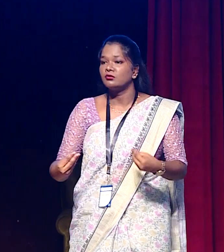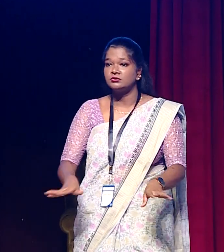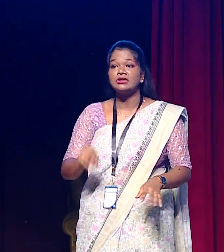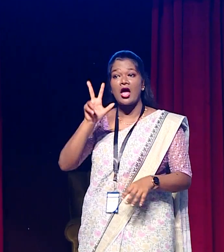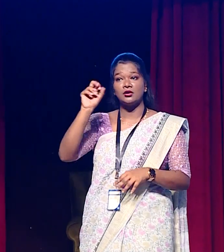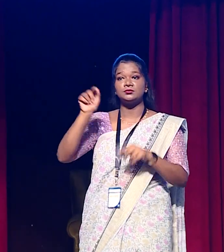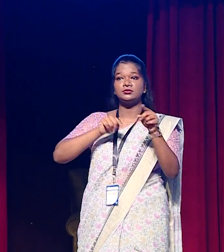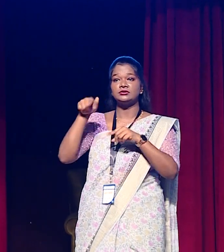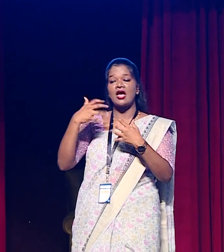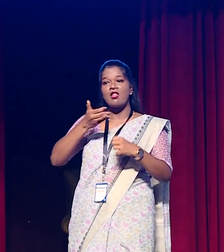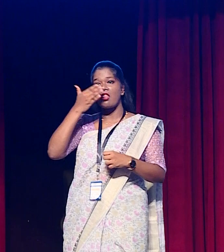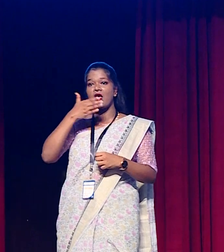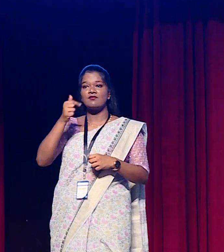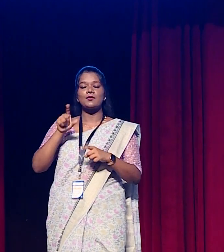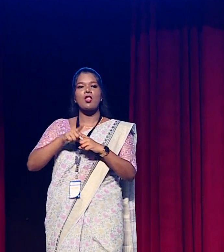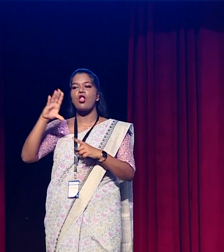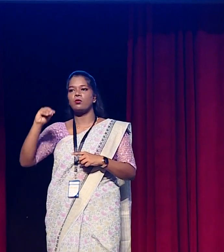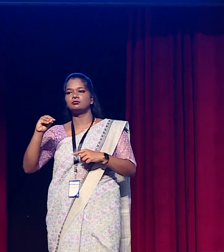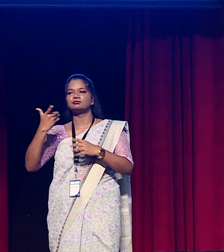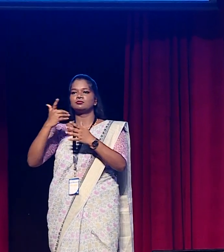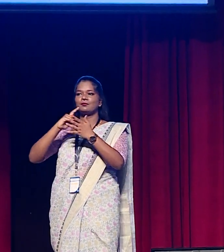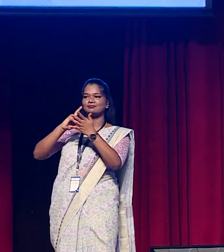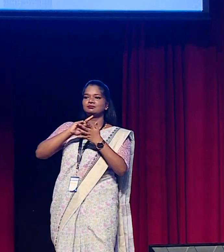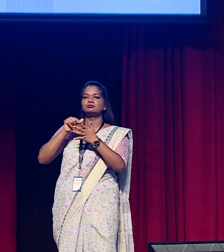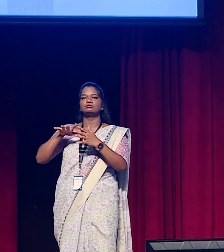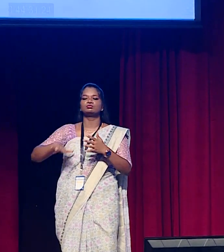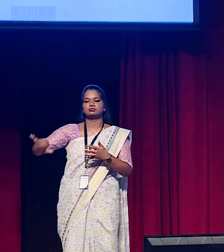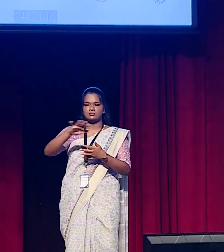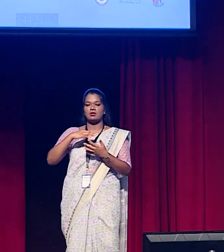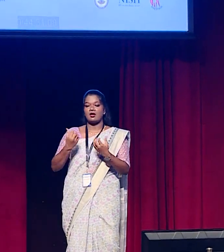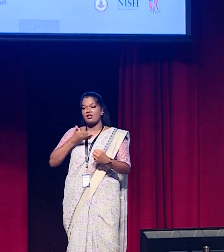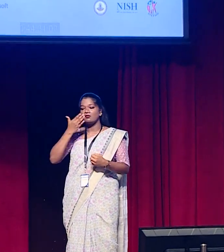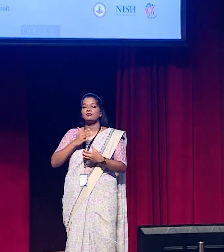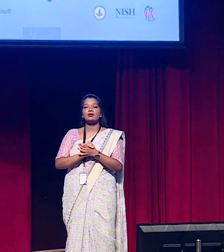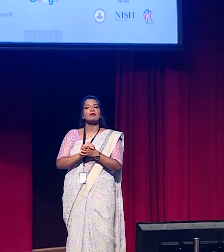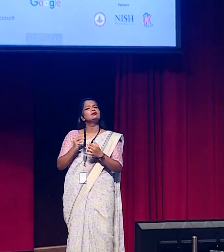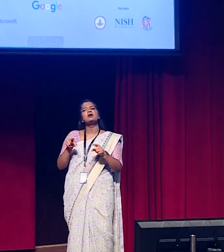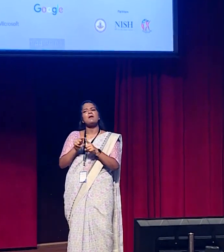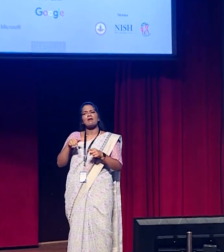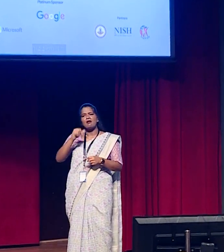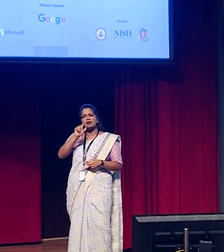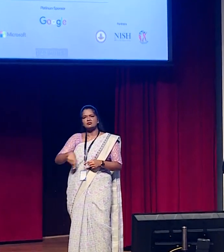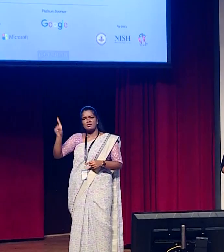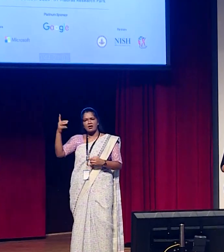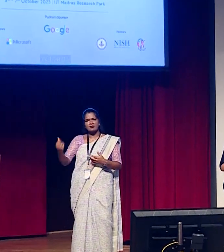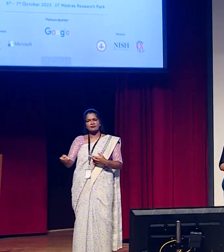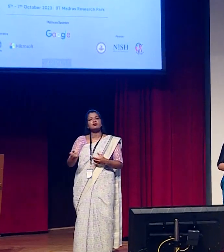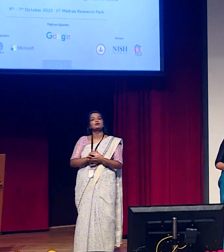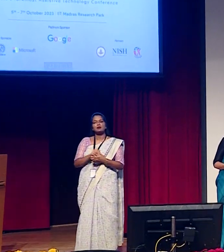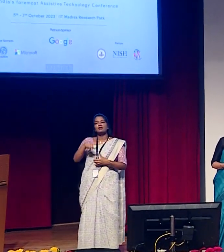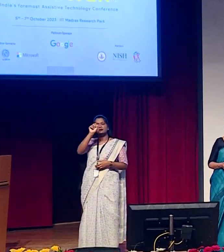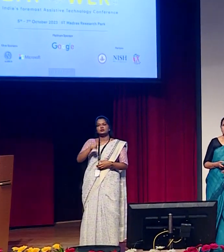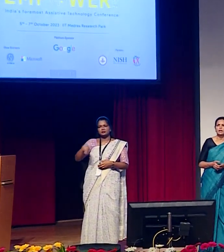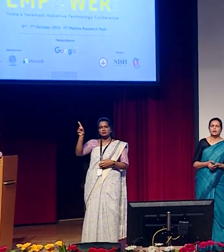80% of them live in the low and middle income countries. Even in India,